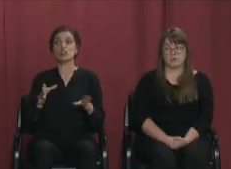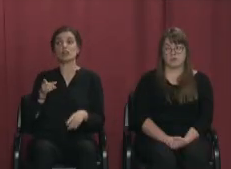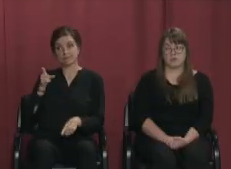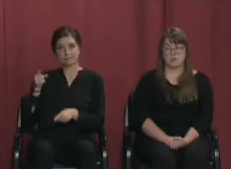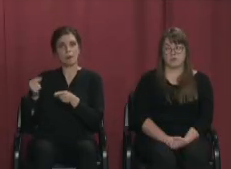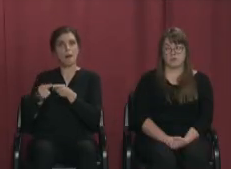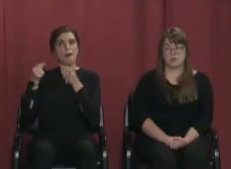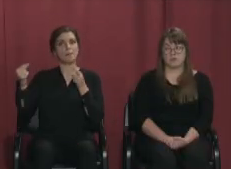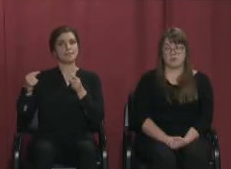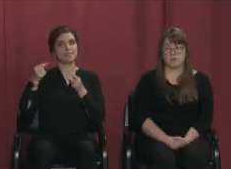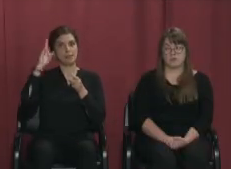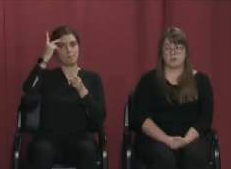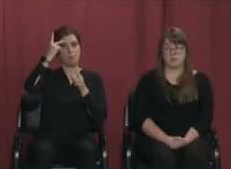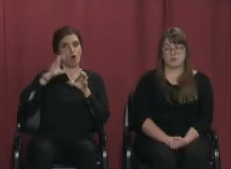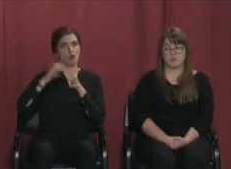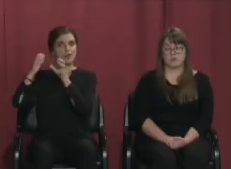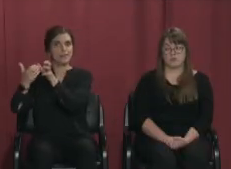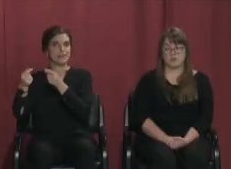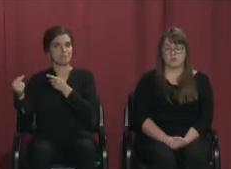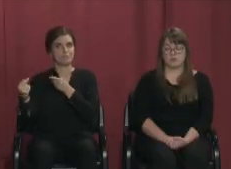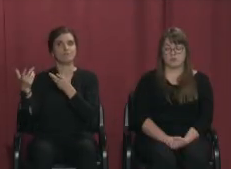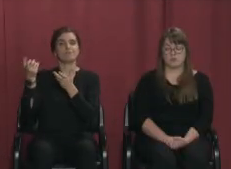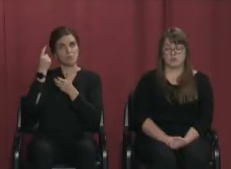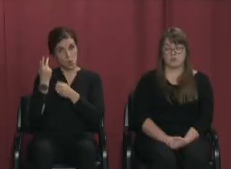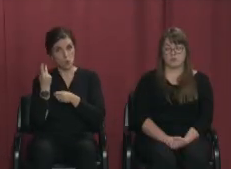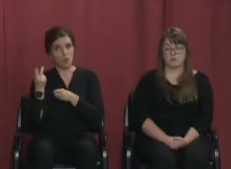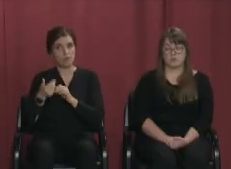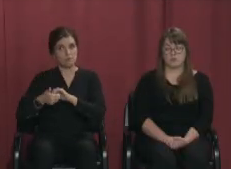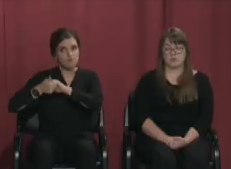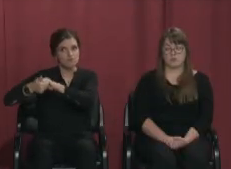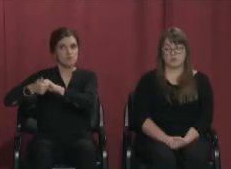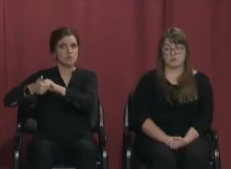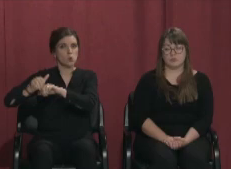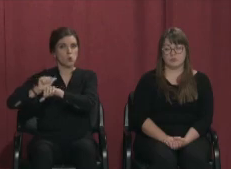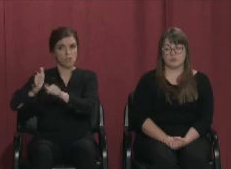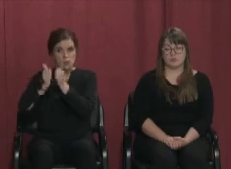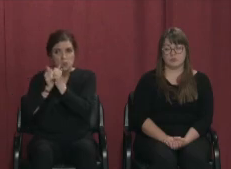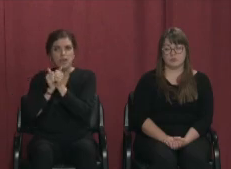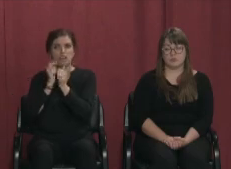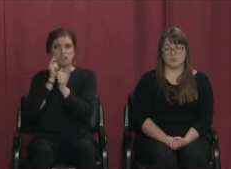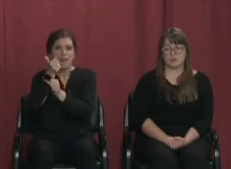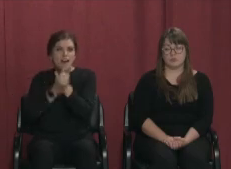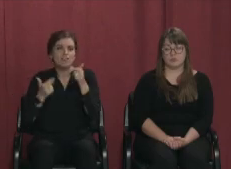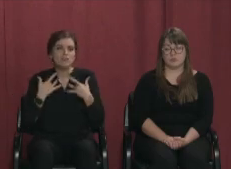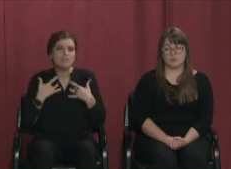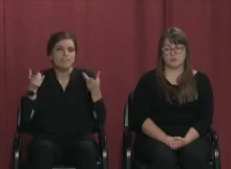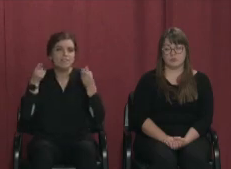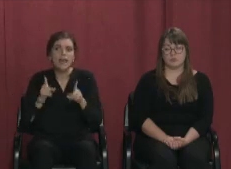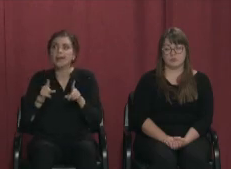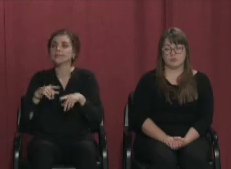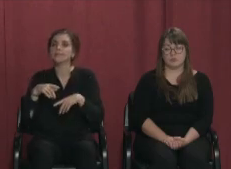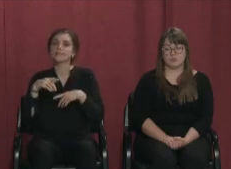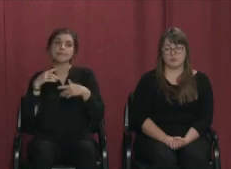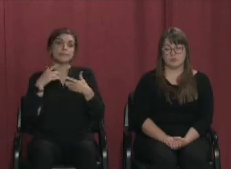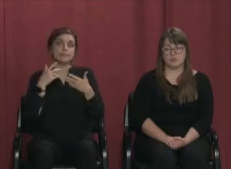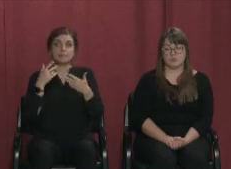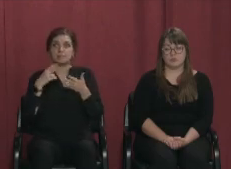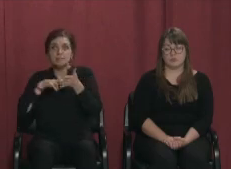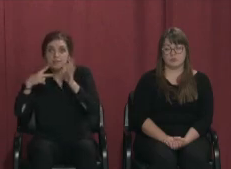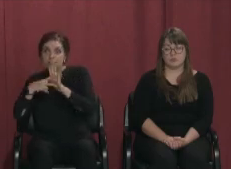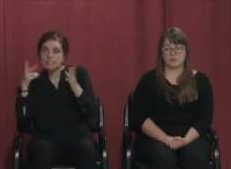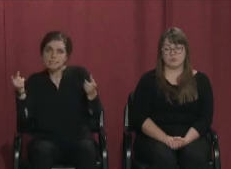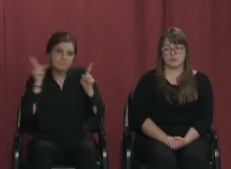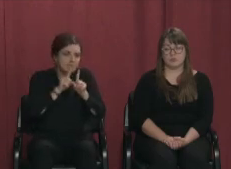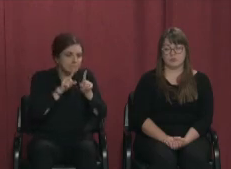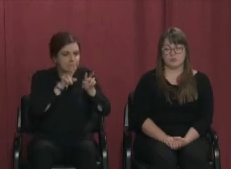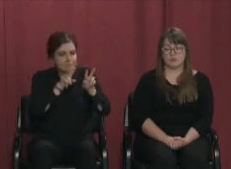we're always in conjunction working together on every event that comes in, whether that's working on machines, working on ballots,